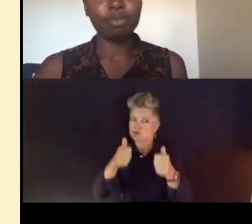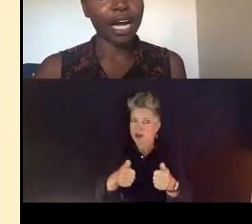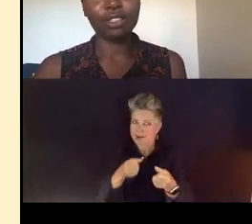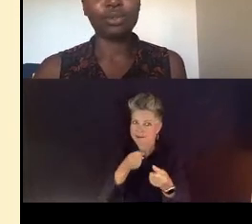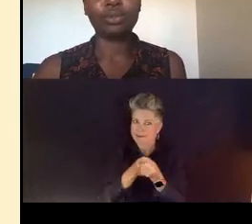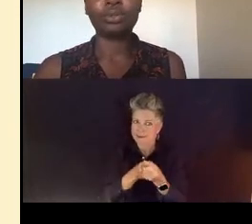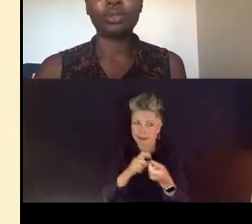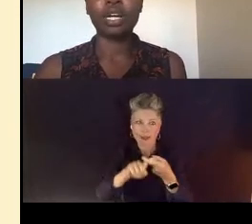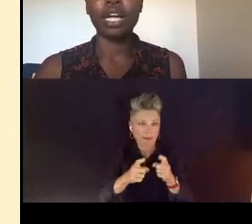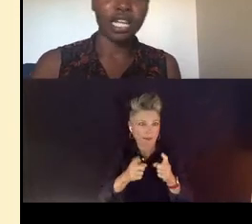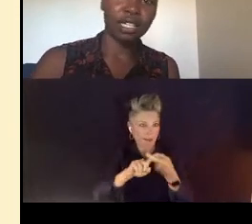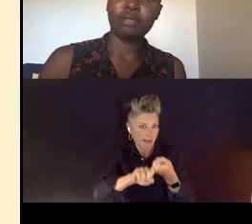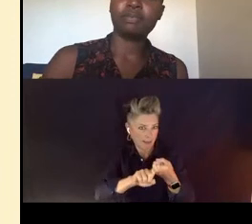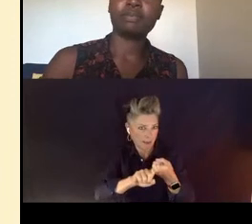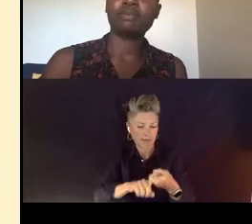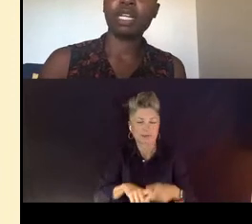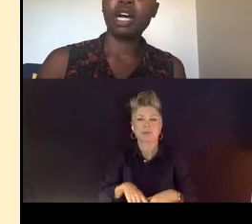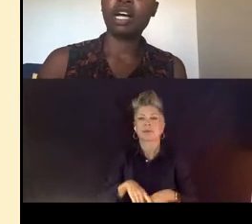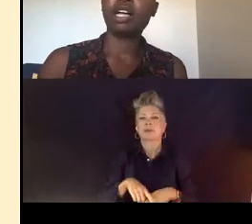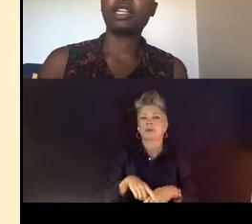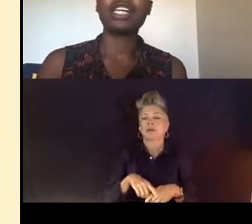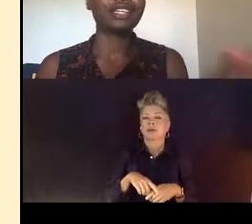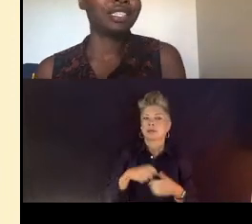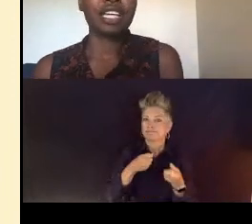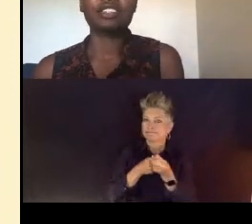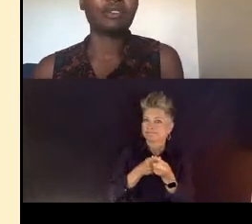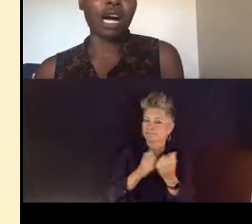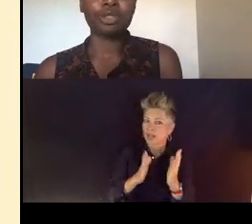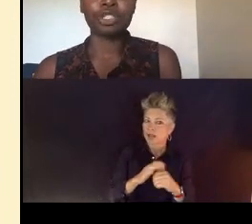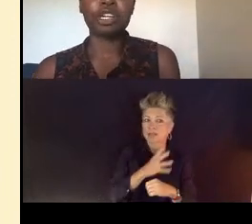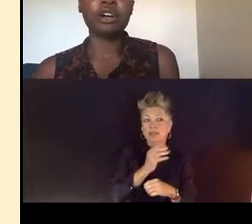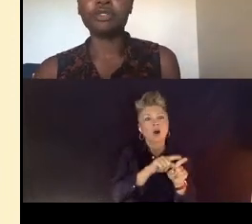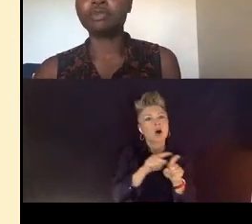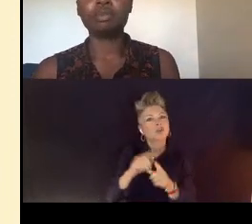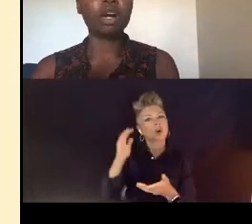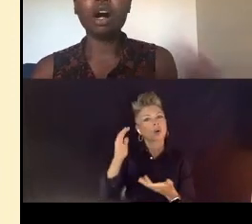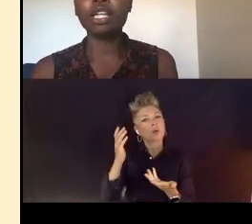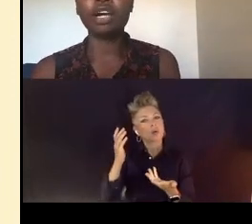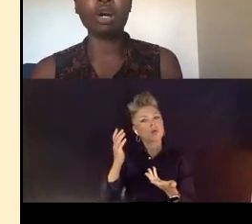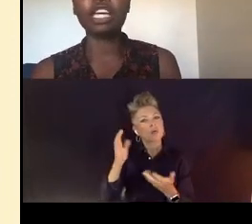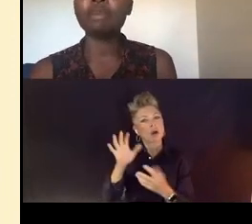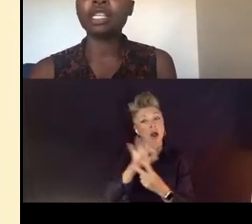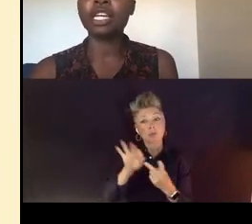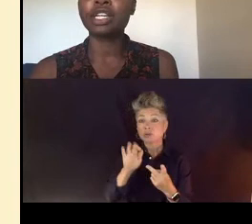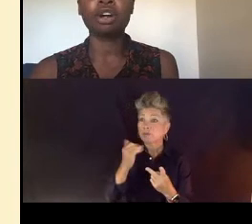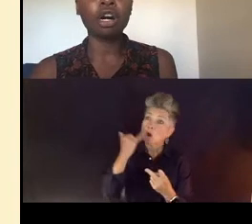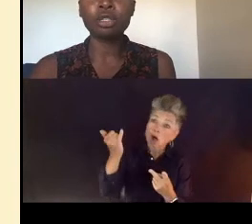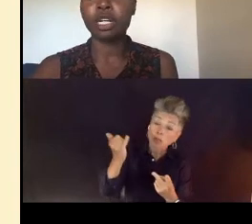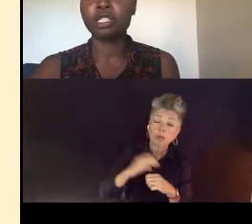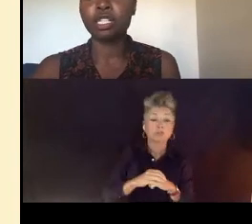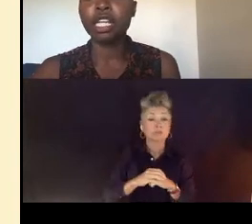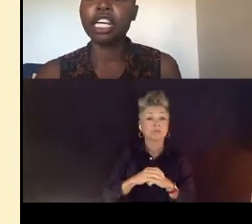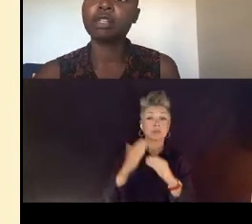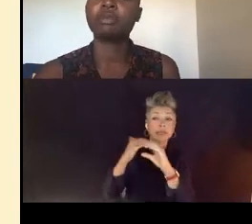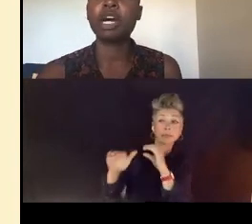really practical and less intensive option of calling or emailing your